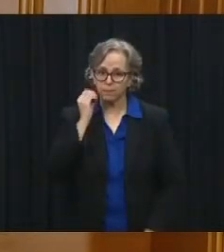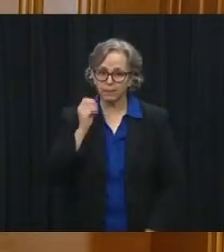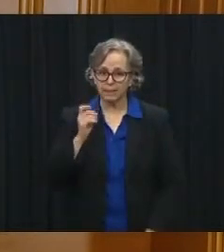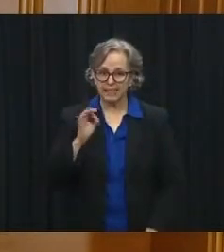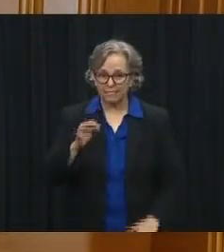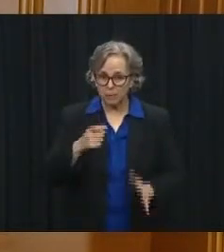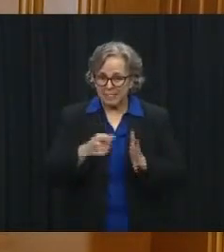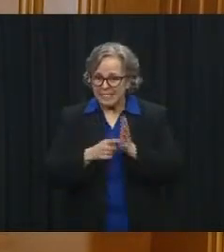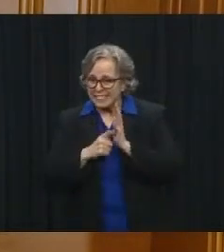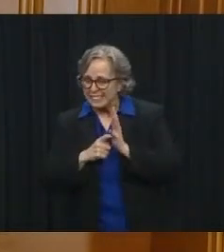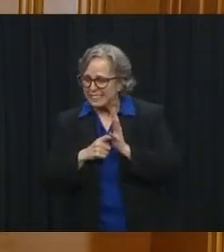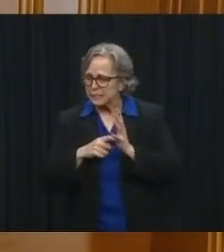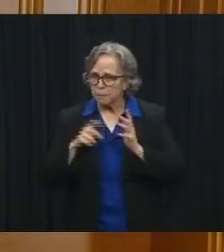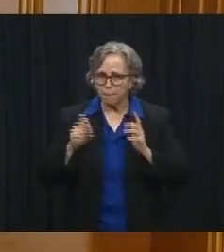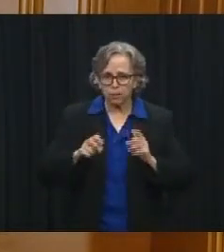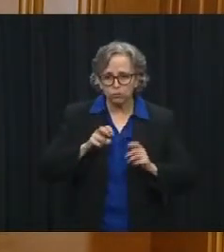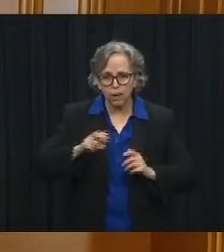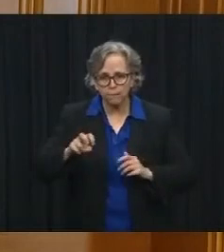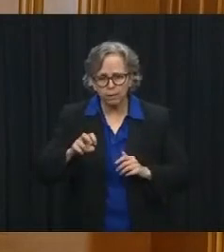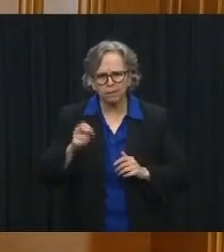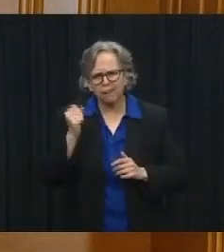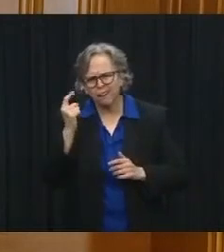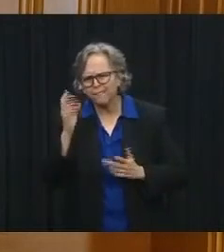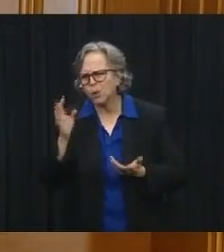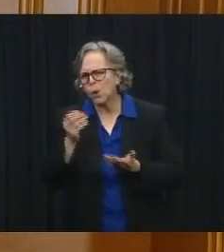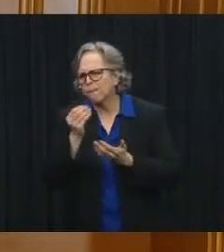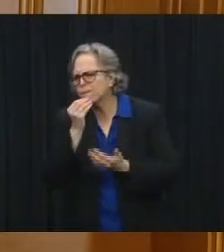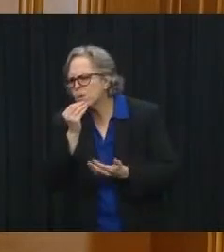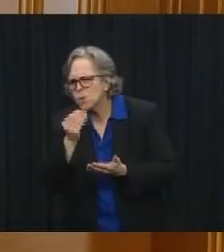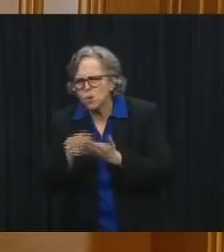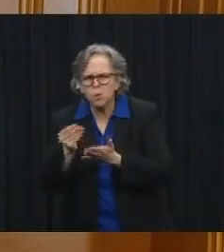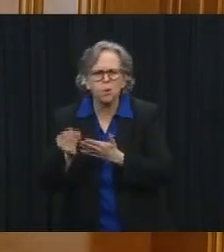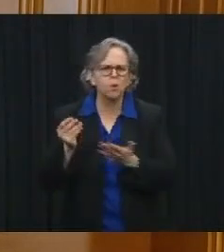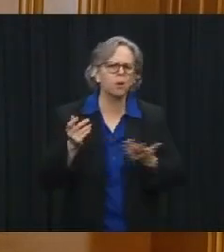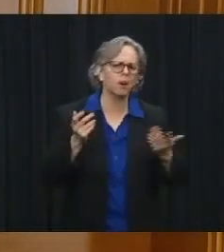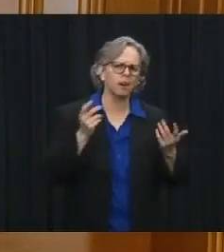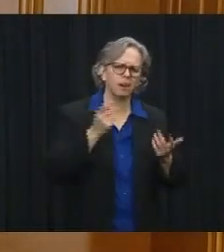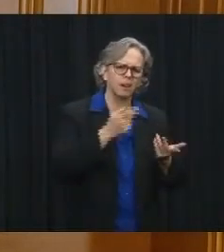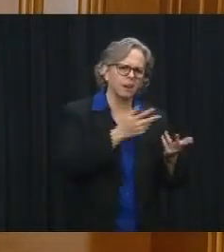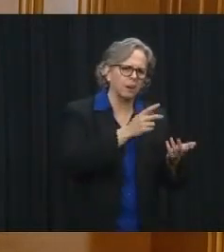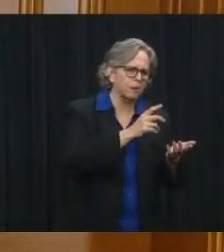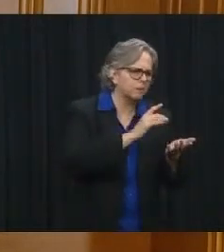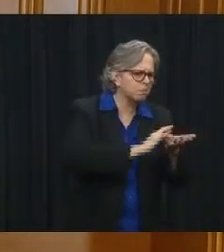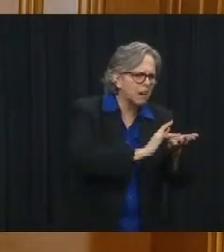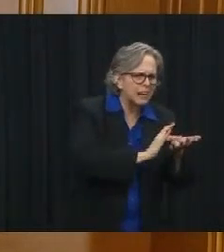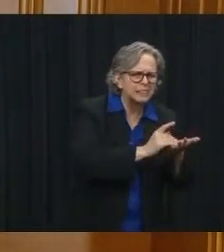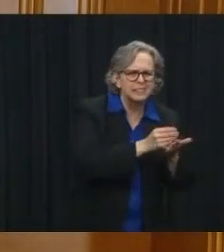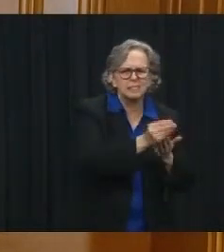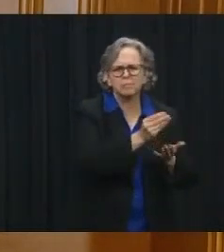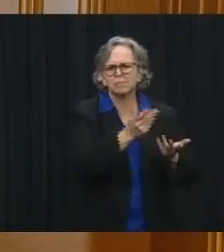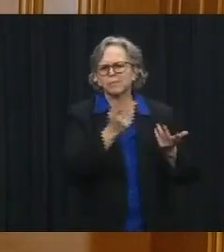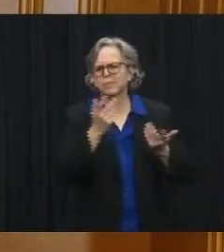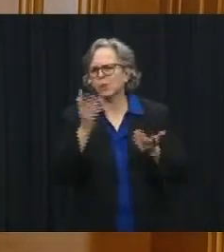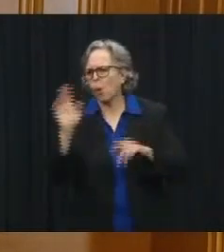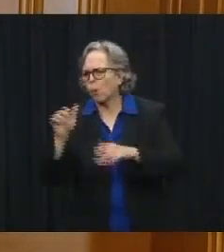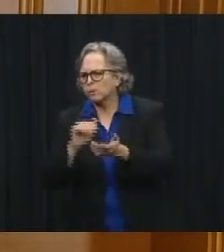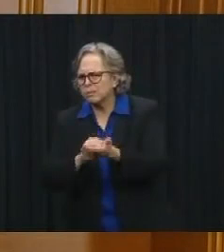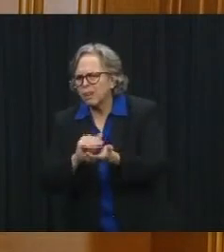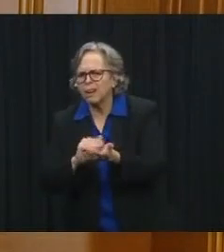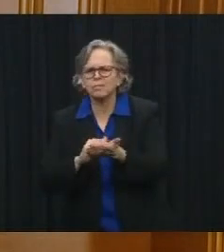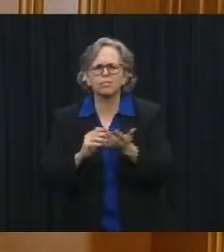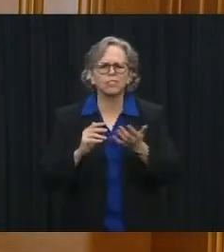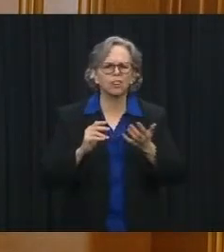out to get food, groceries, go to the pharmacist, go to the doctor. These are